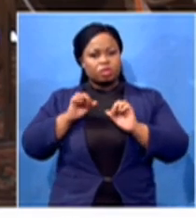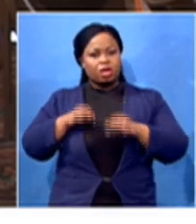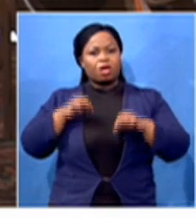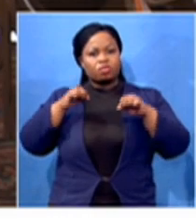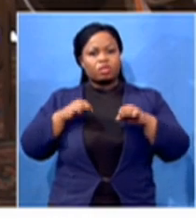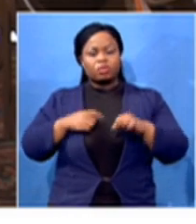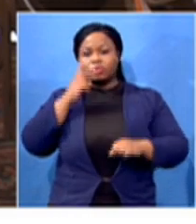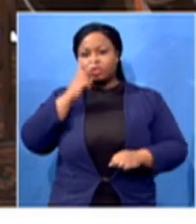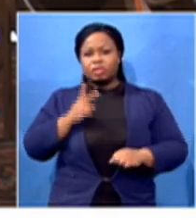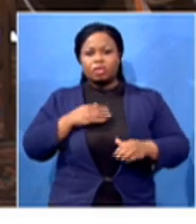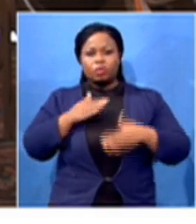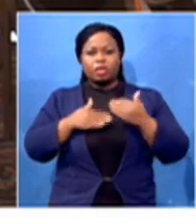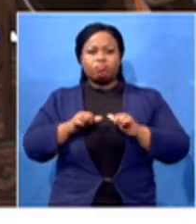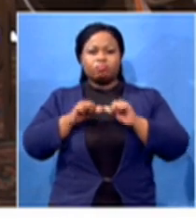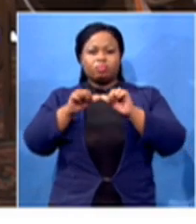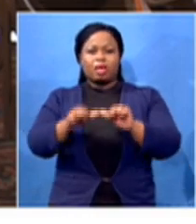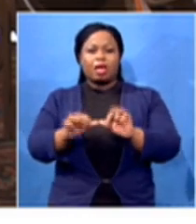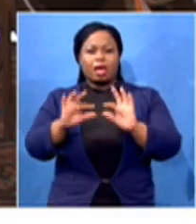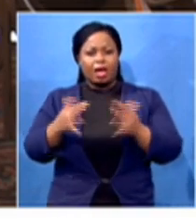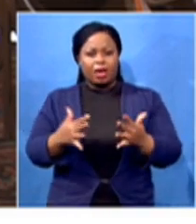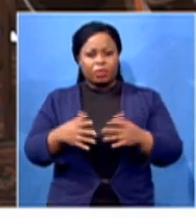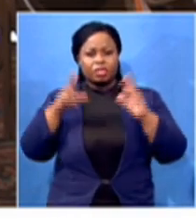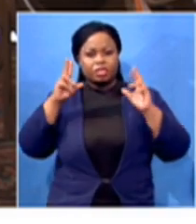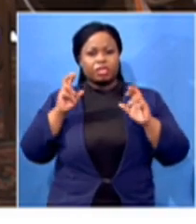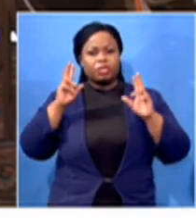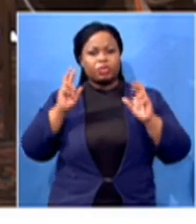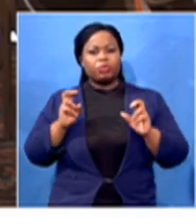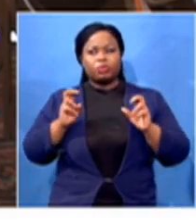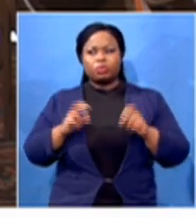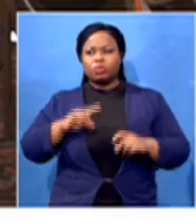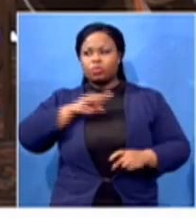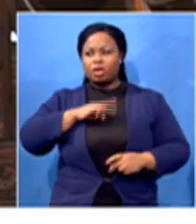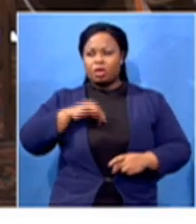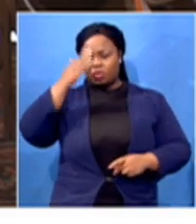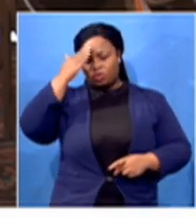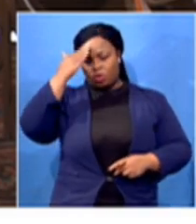on all these issues that have been niggling both countries